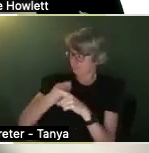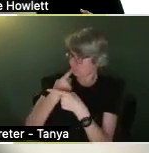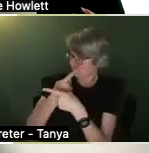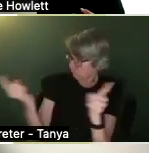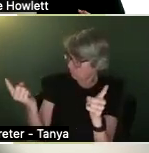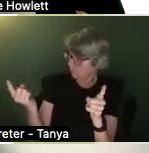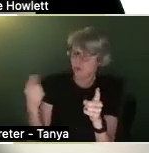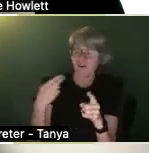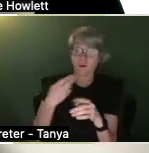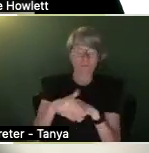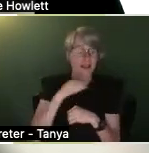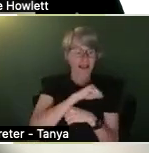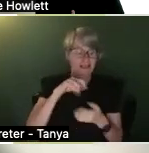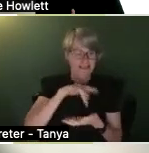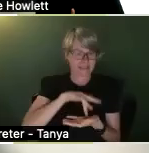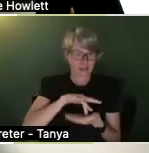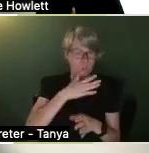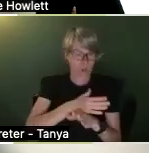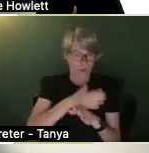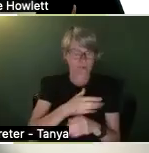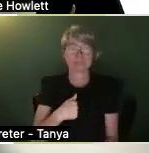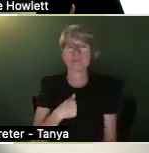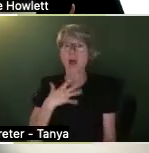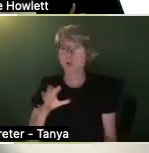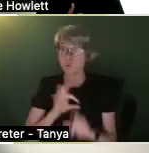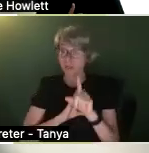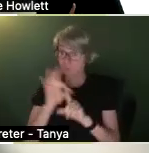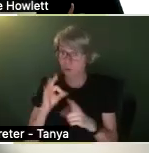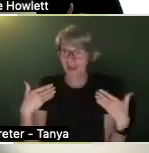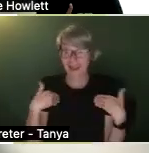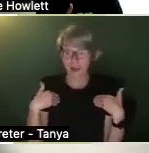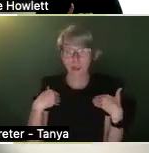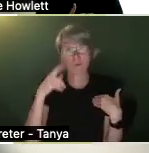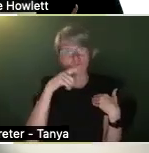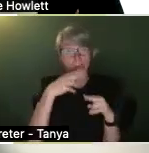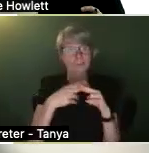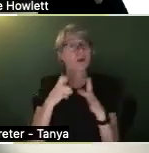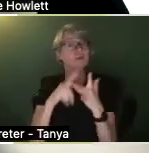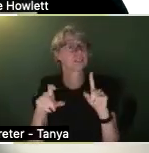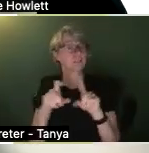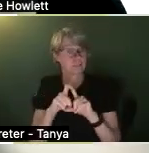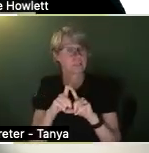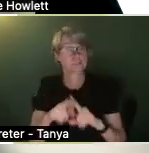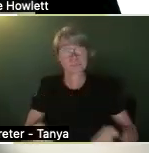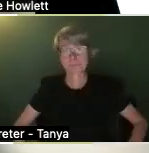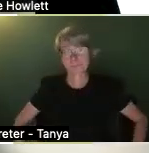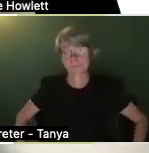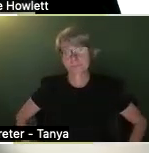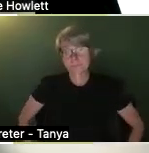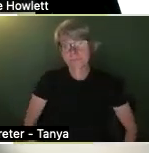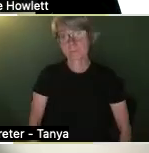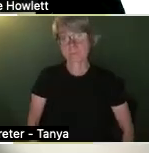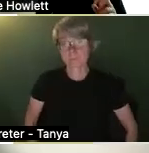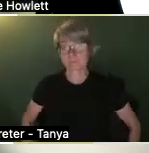work. I want to improve health for people with intellectual disability. I